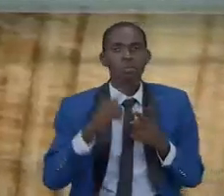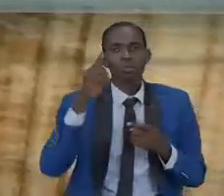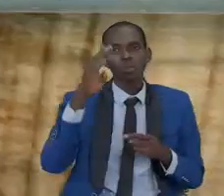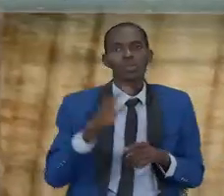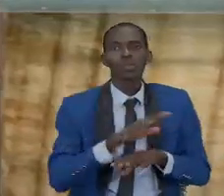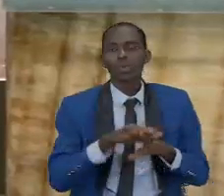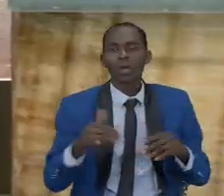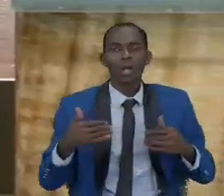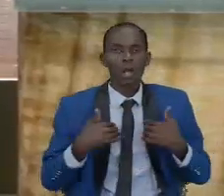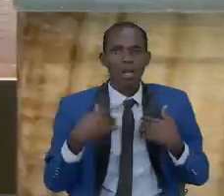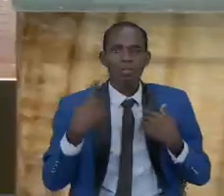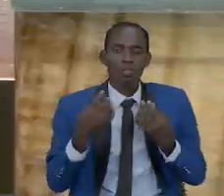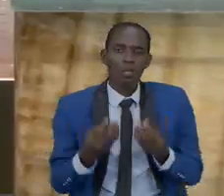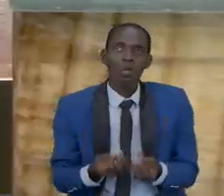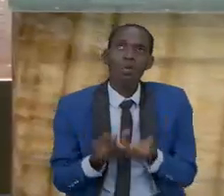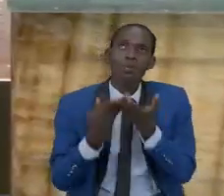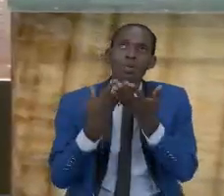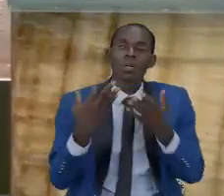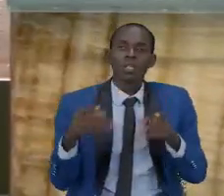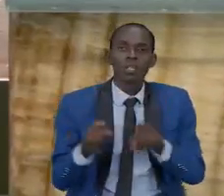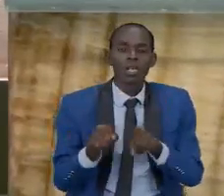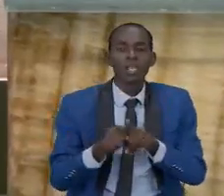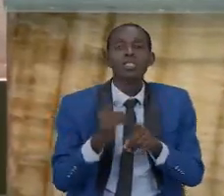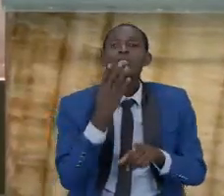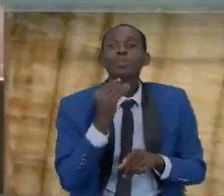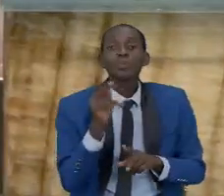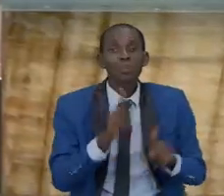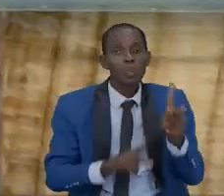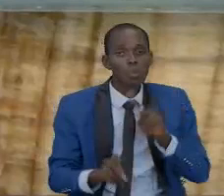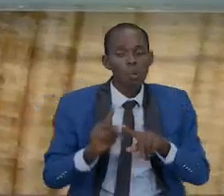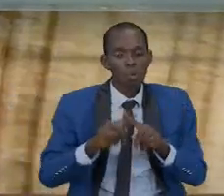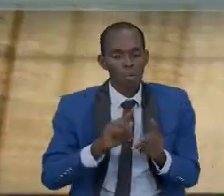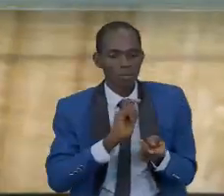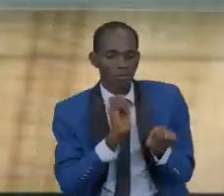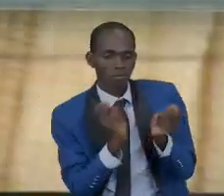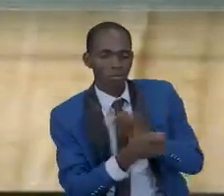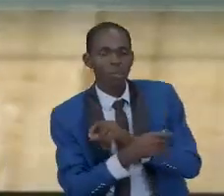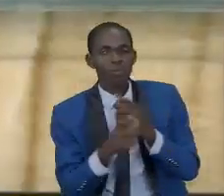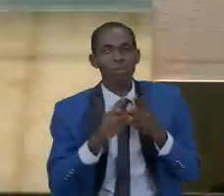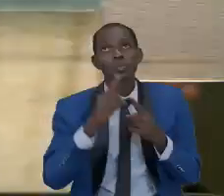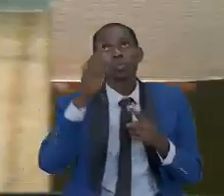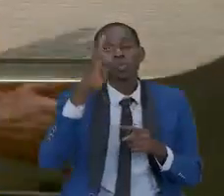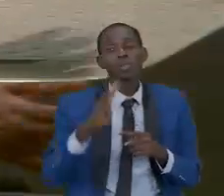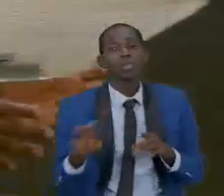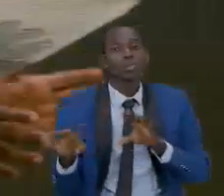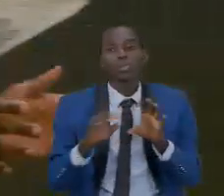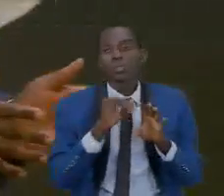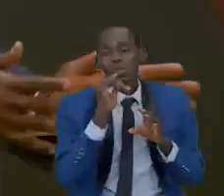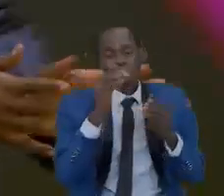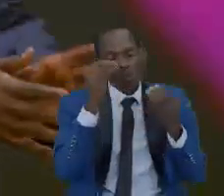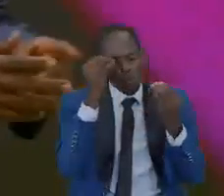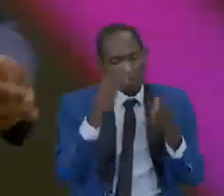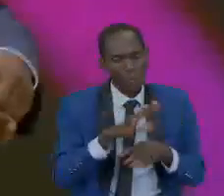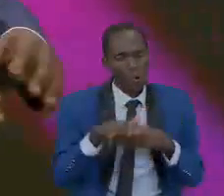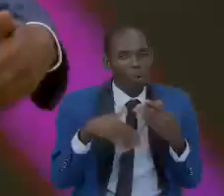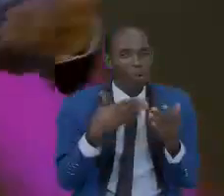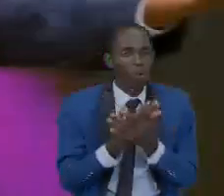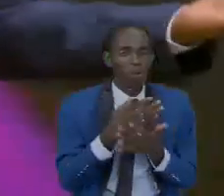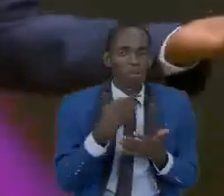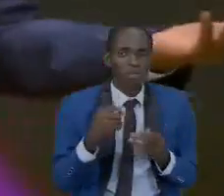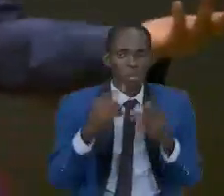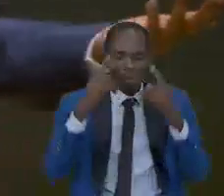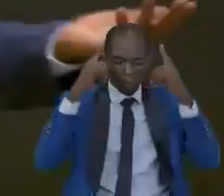offerings of the of the Jewish people but they charge to God they need to be all those who say close